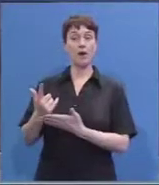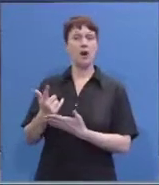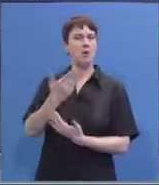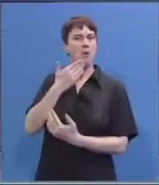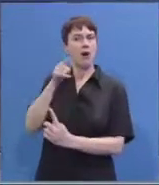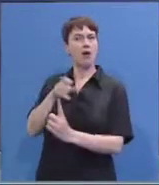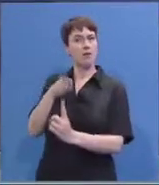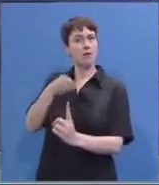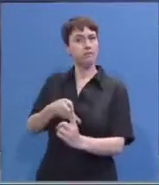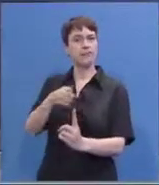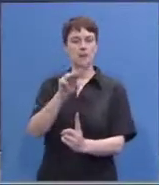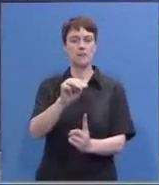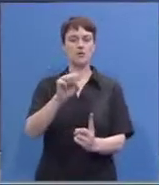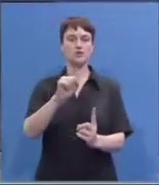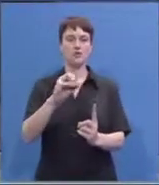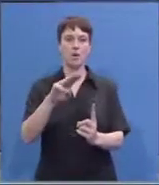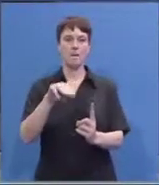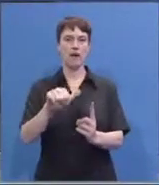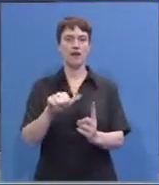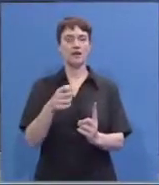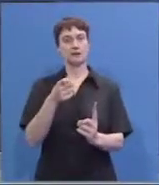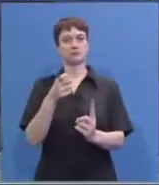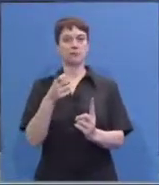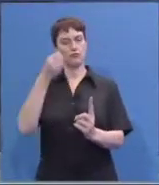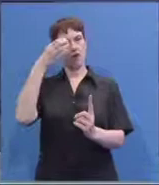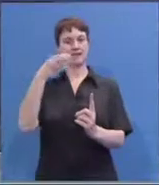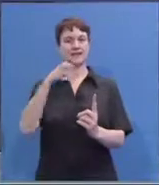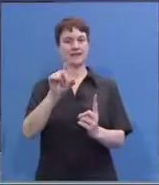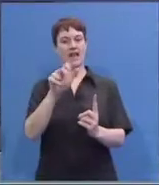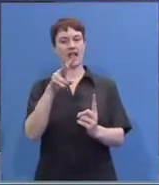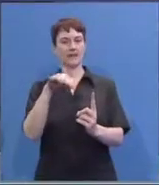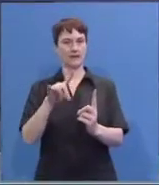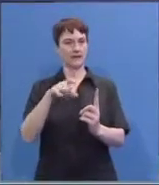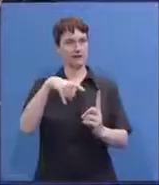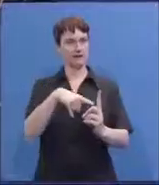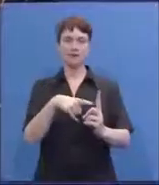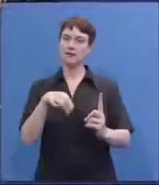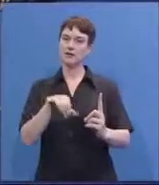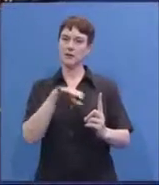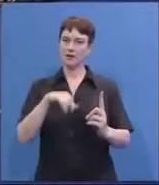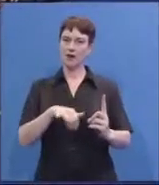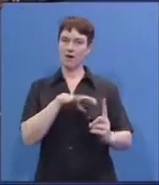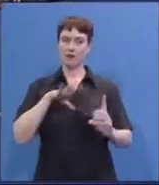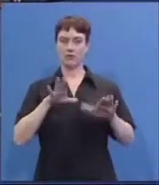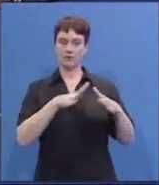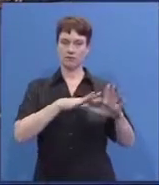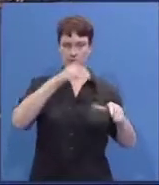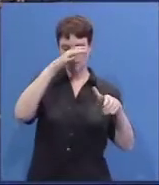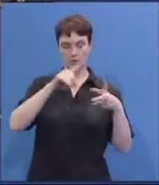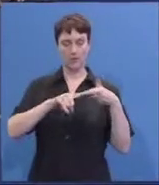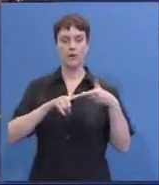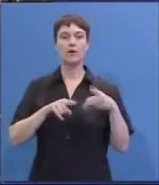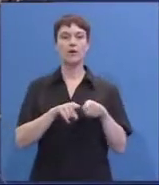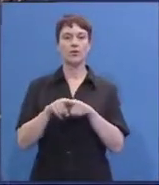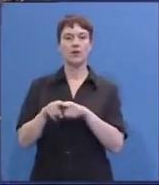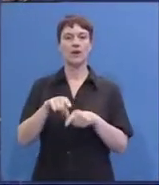Professor David Musoma, who is the chairperson of the National Interfaith Council of South Africa, and we also have Mulana Ibrahim Bam